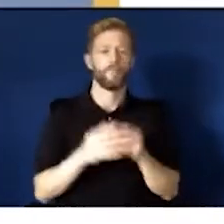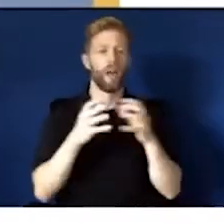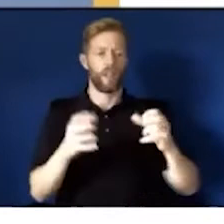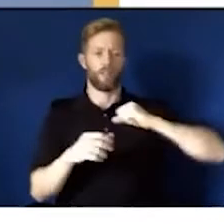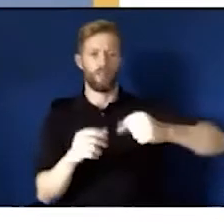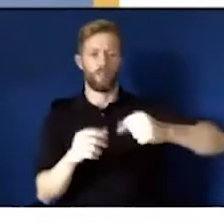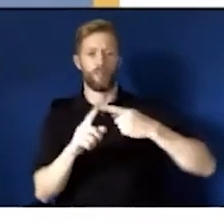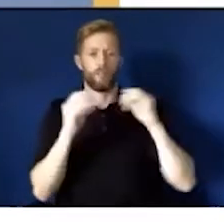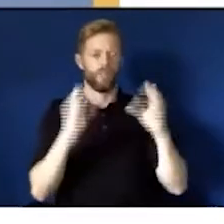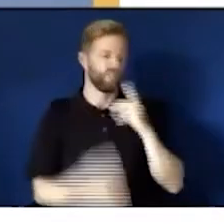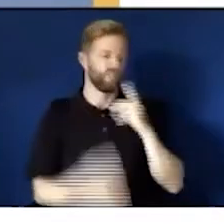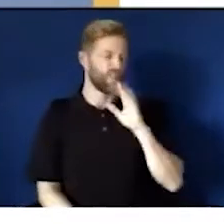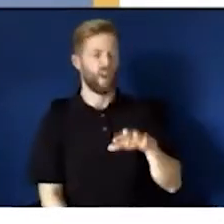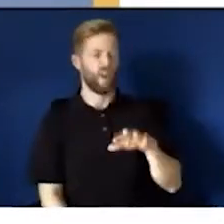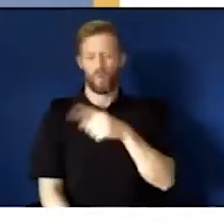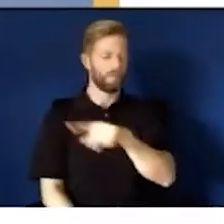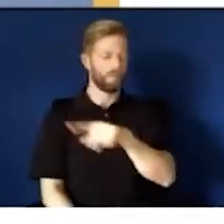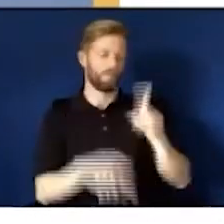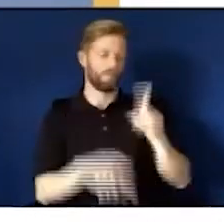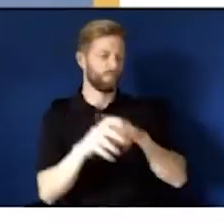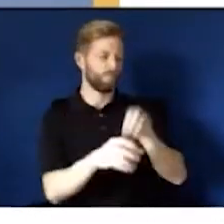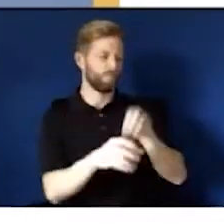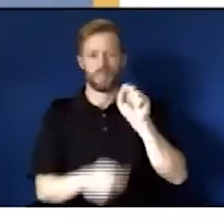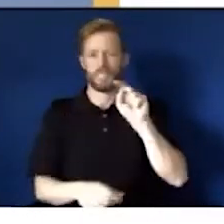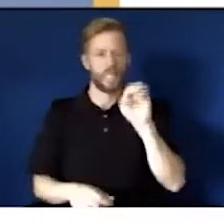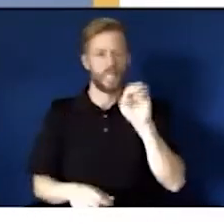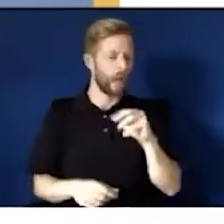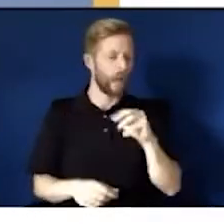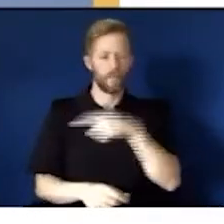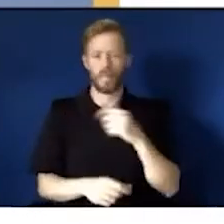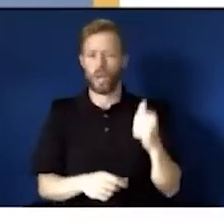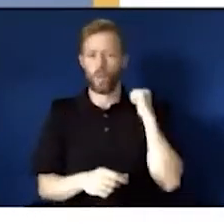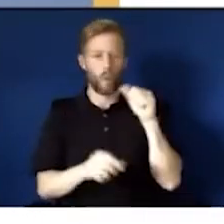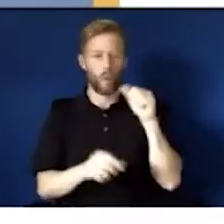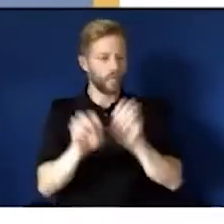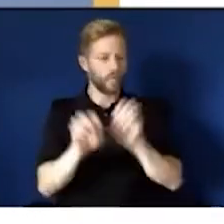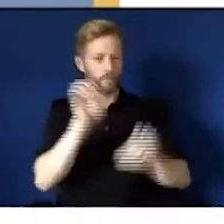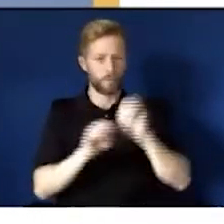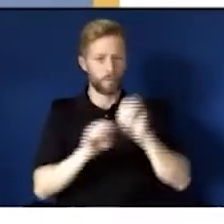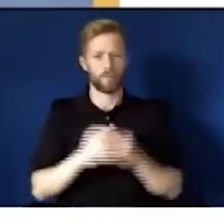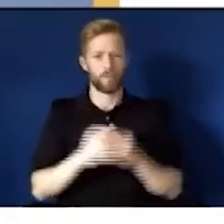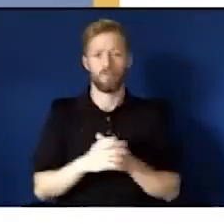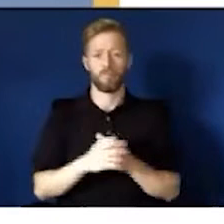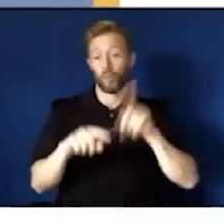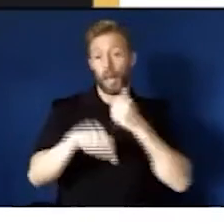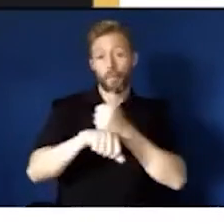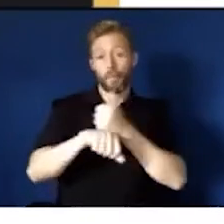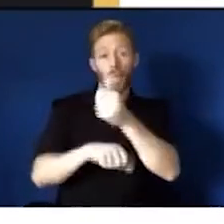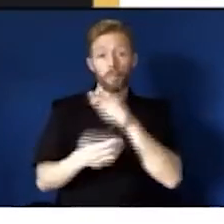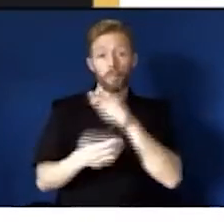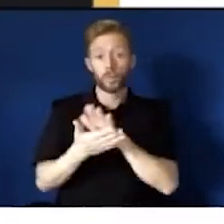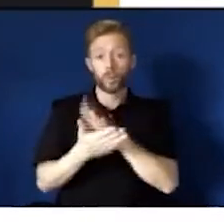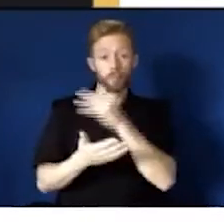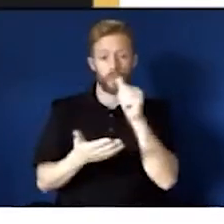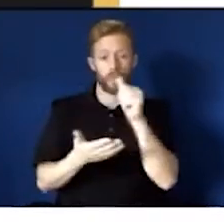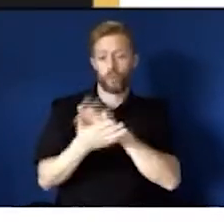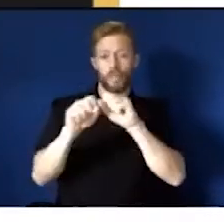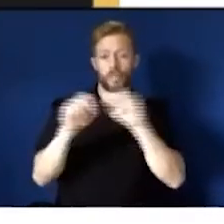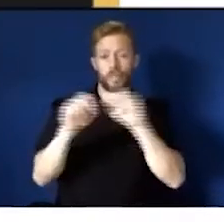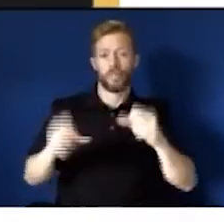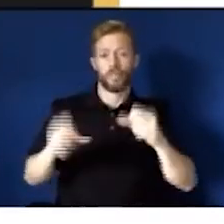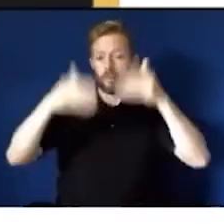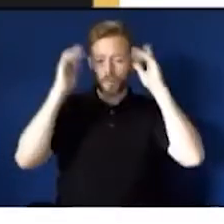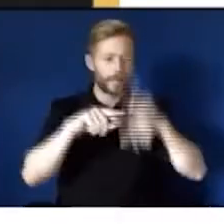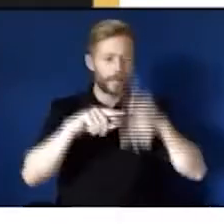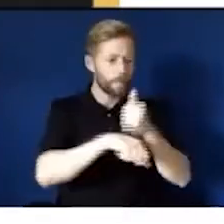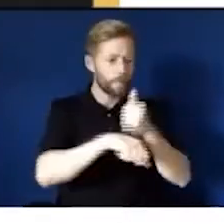lot of resistance from the teachers saying they can't engage in STEM. They're not going to experiment with things. And you can't blame the school because the schooling system